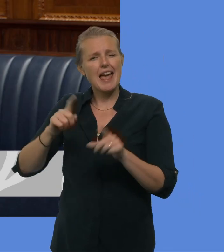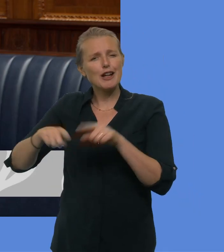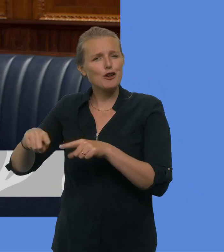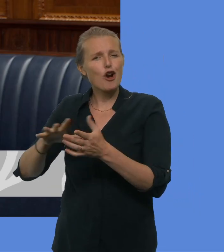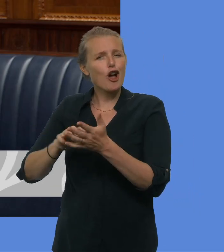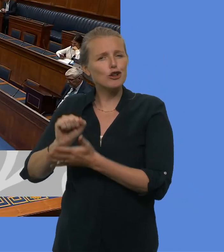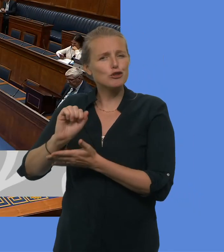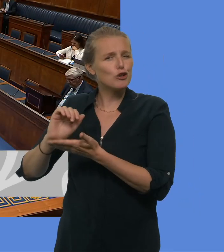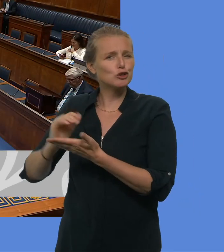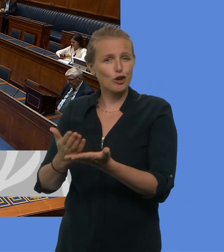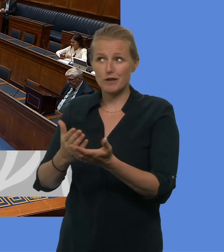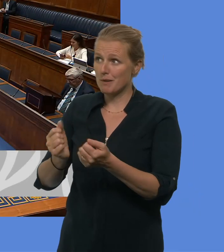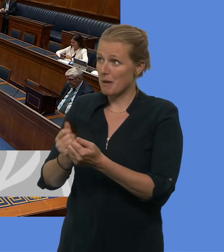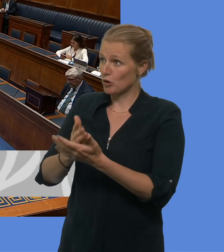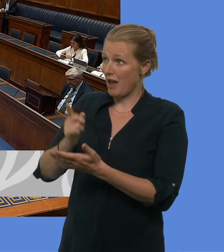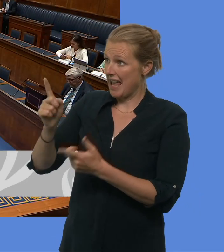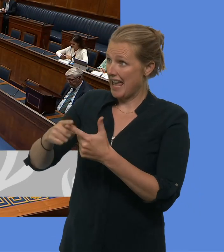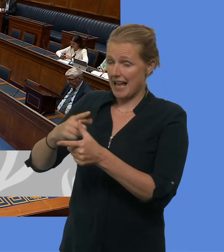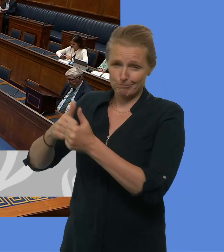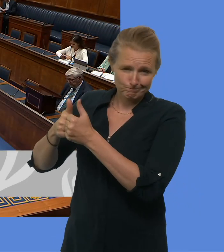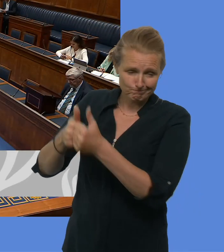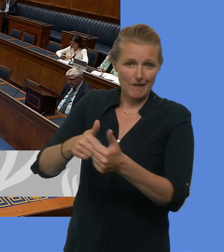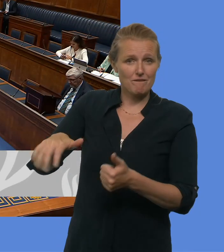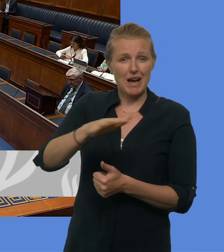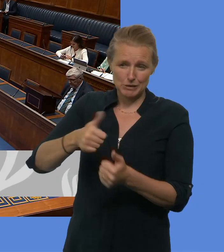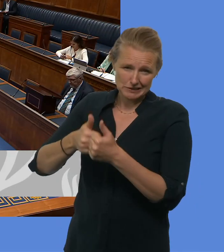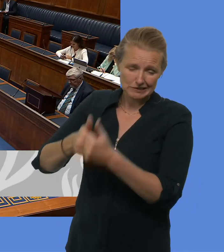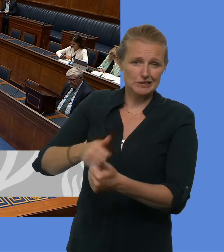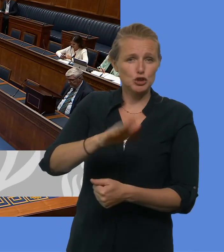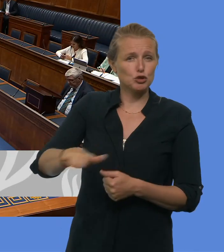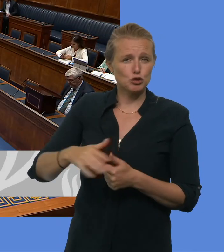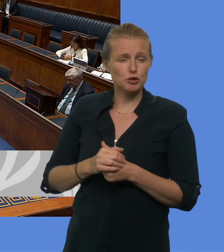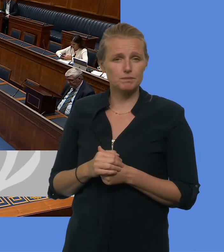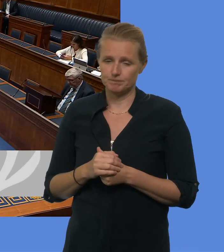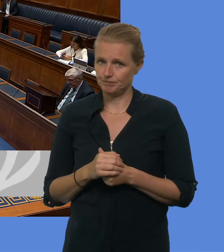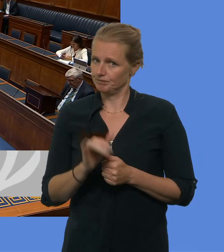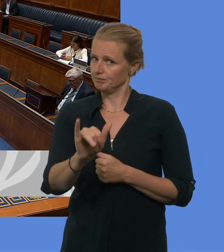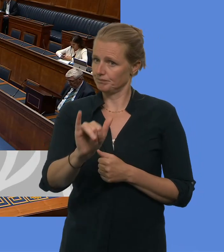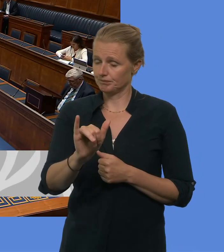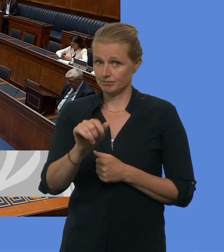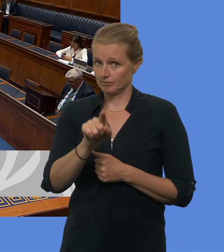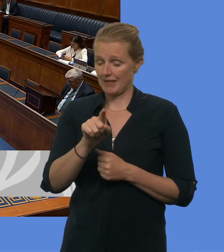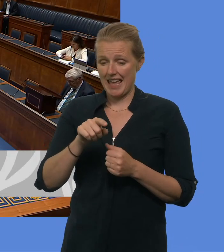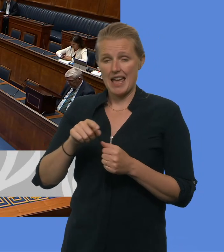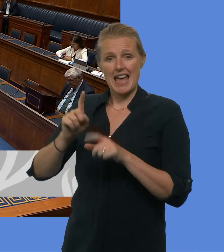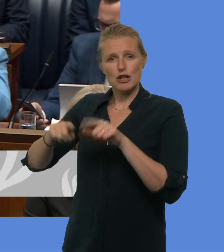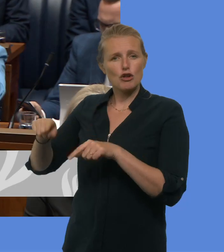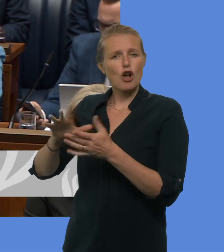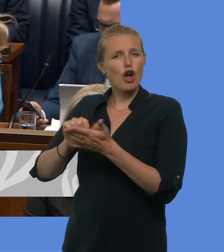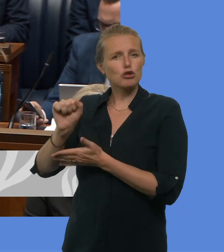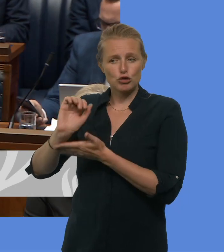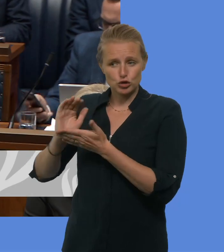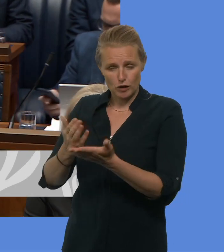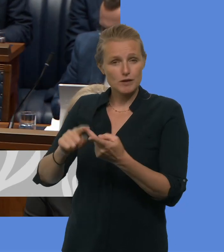pupils and their families? Thank you. So this is one of the areas that we have been engaging, both the intercultural services but also